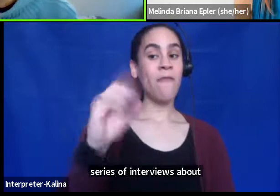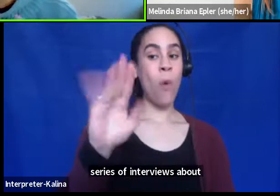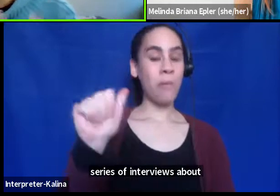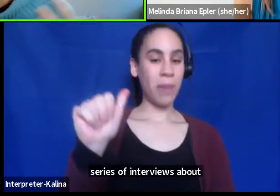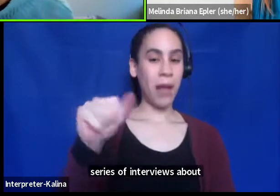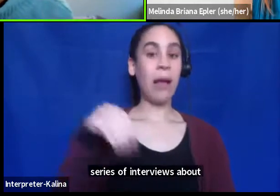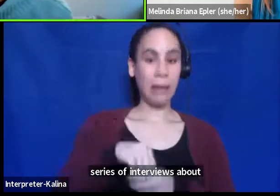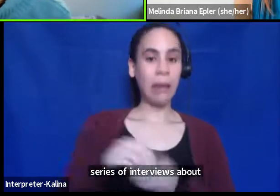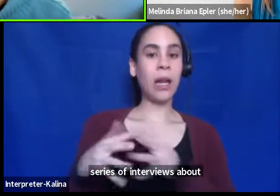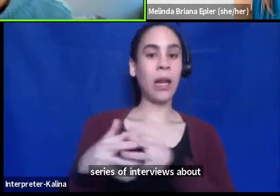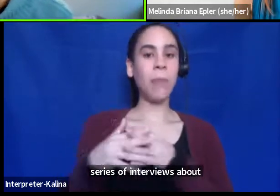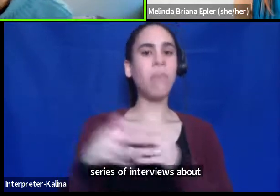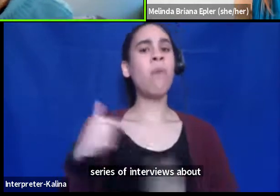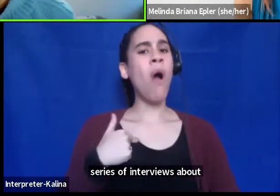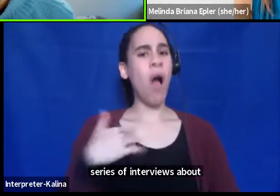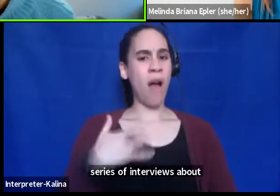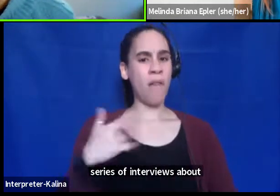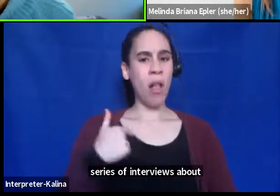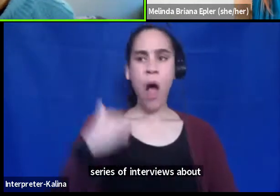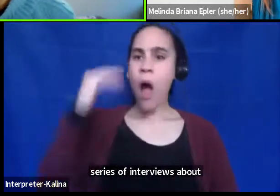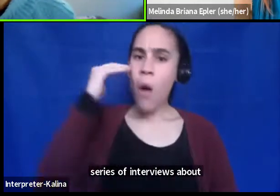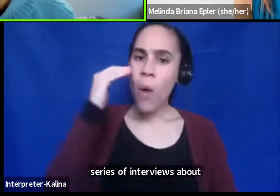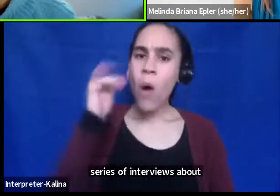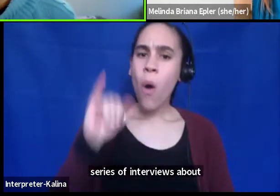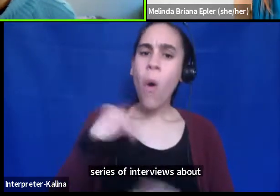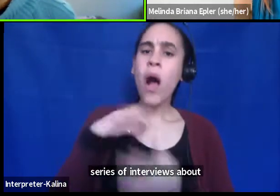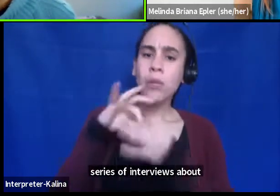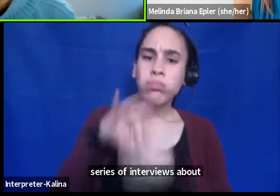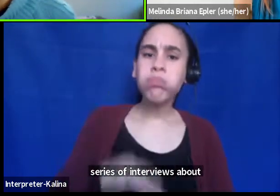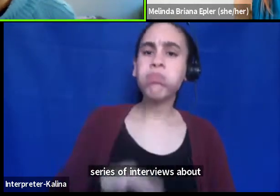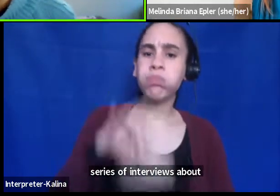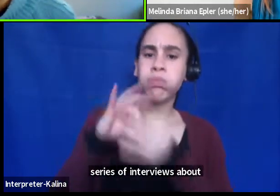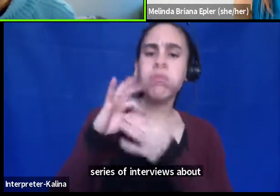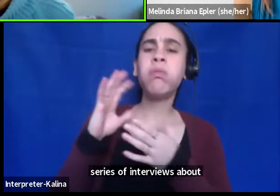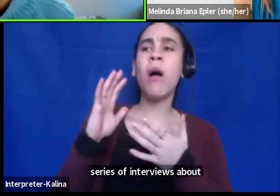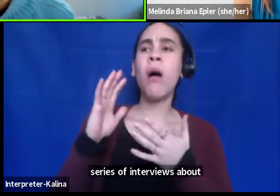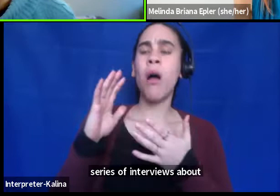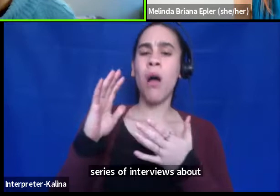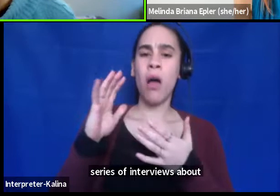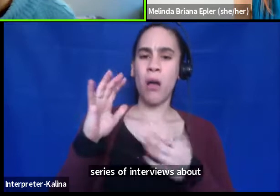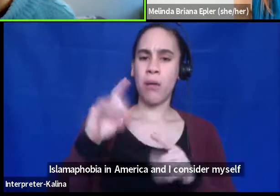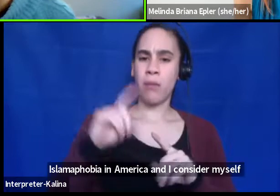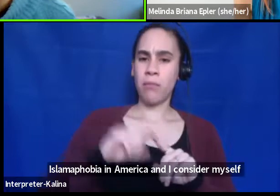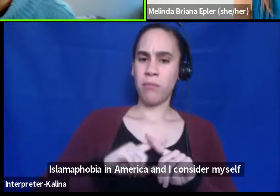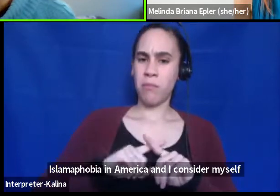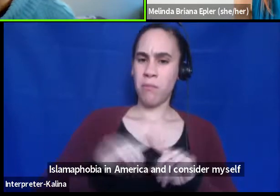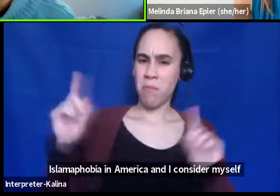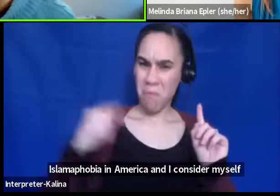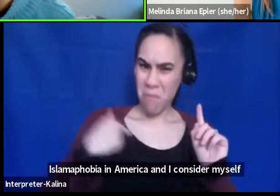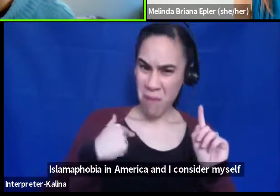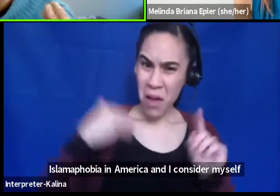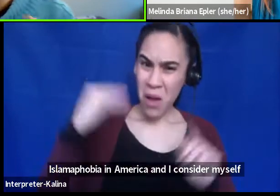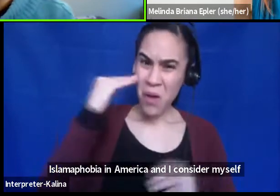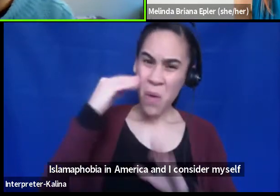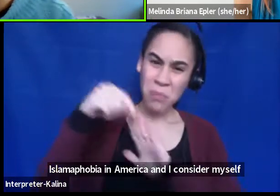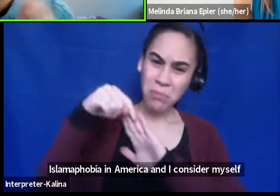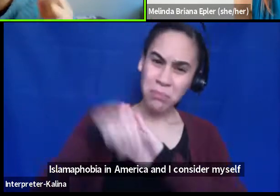and attuned and all these things, but I just did not really know or understand